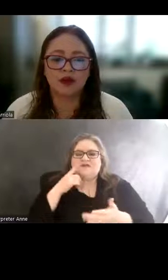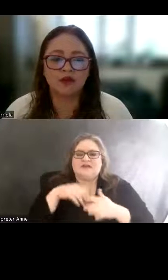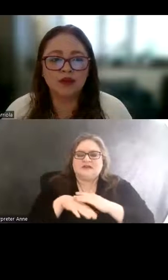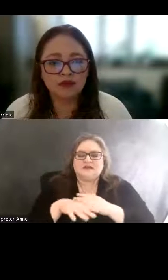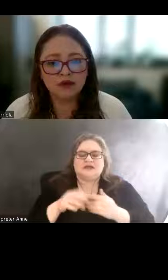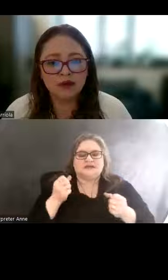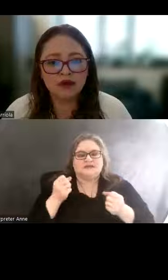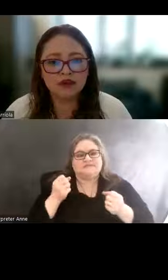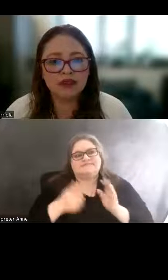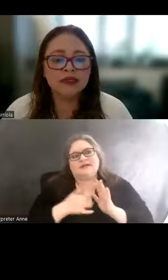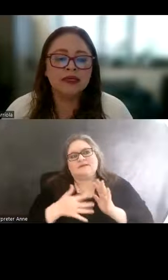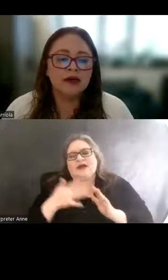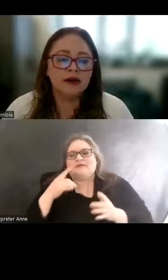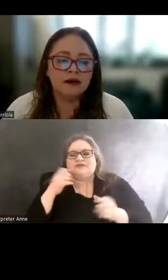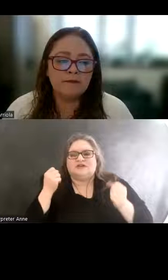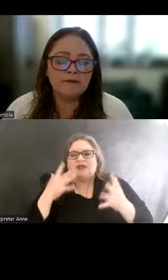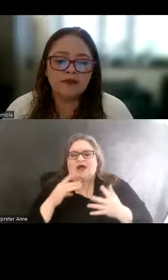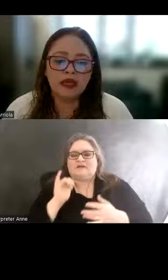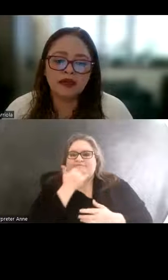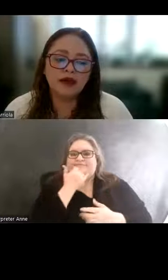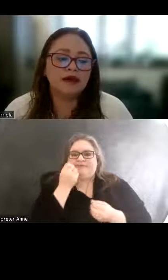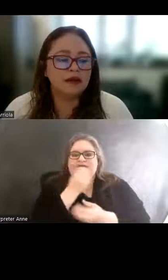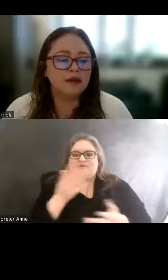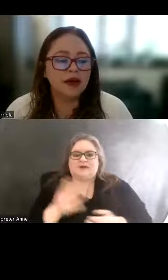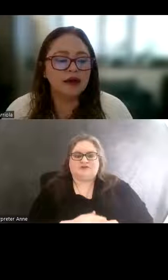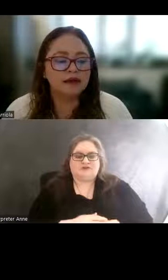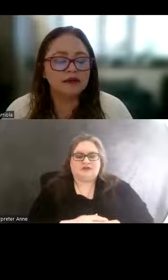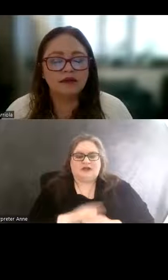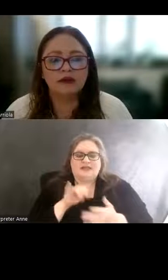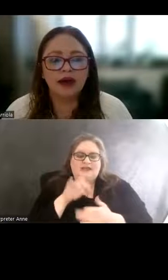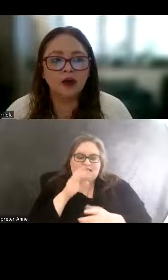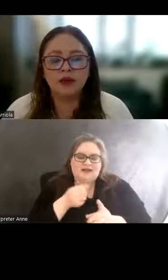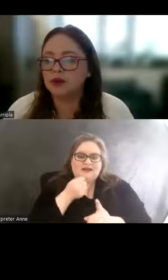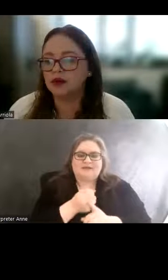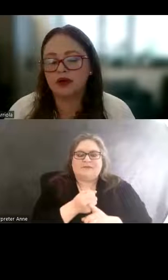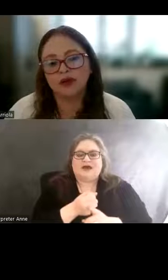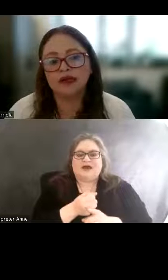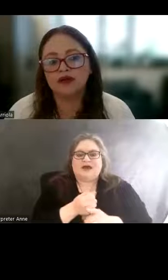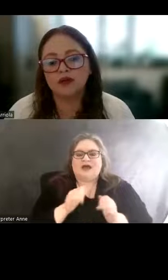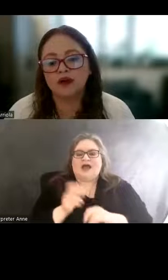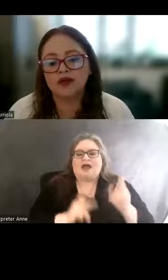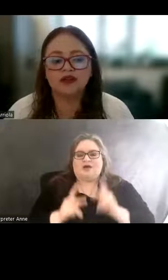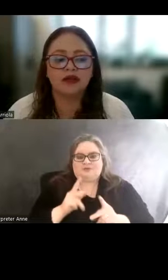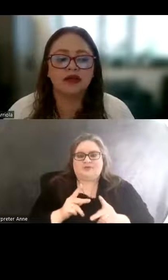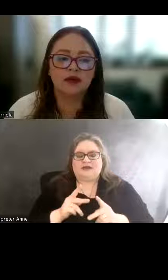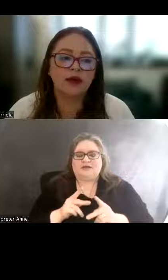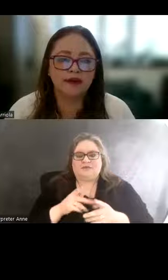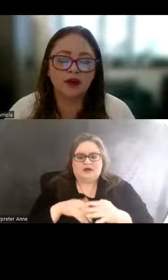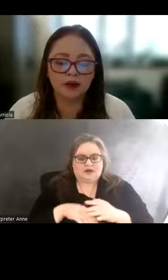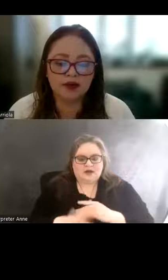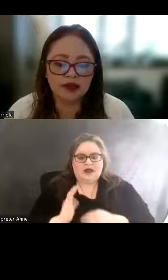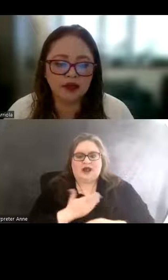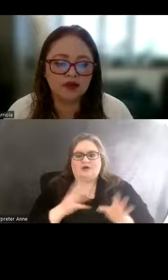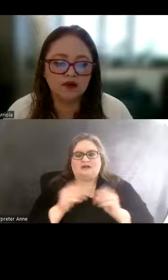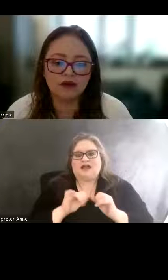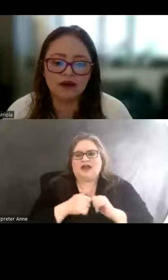Sometimes there's a lot of misinformation, and that can impact how people are coming into our session. It can impact how